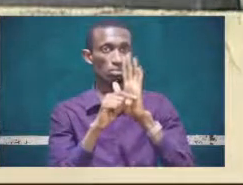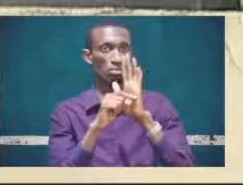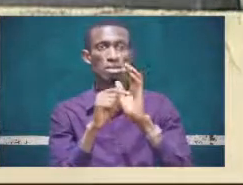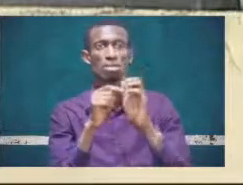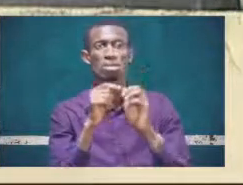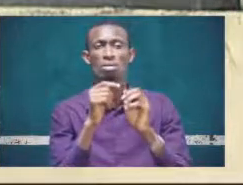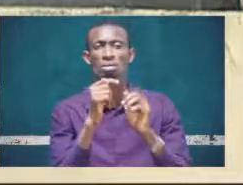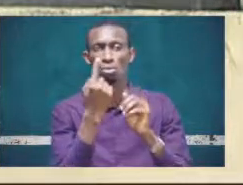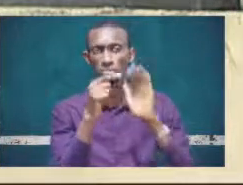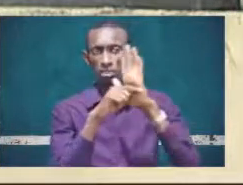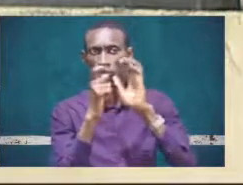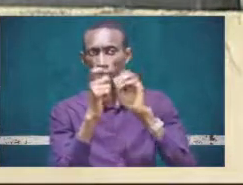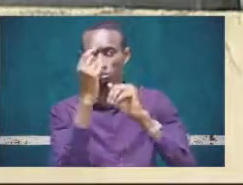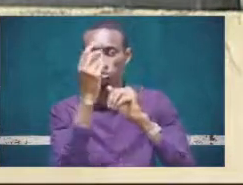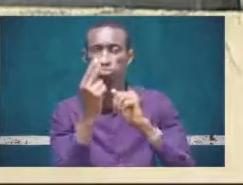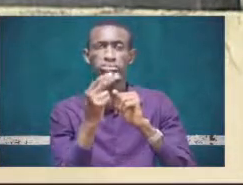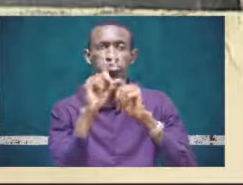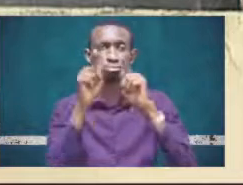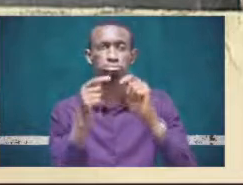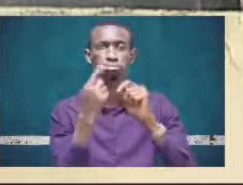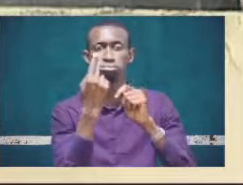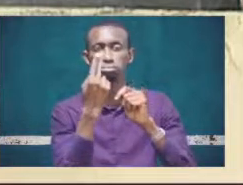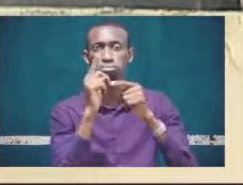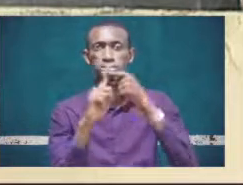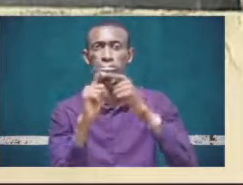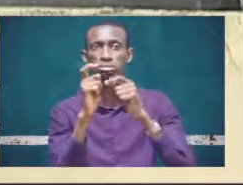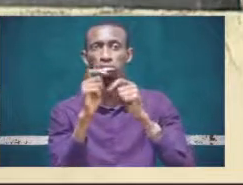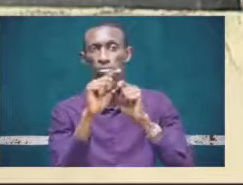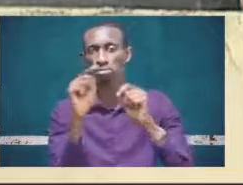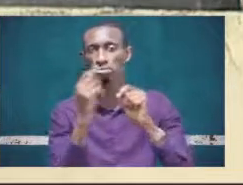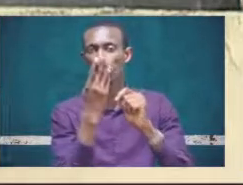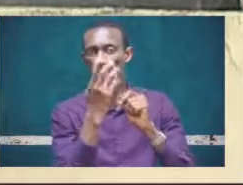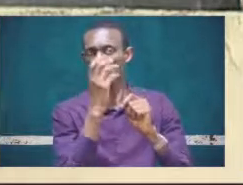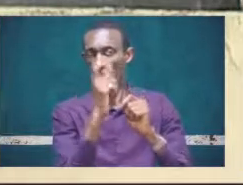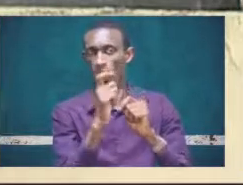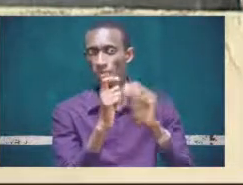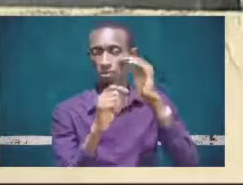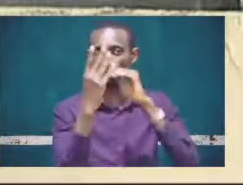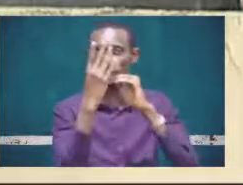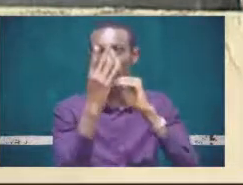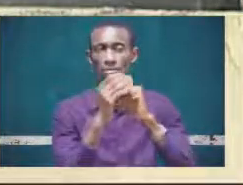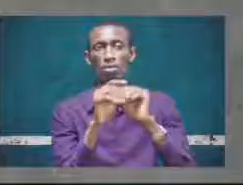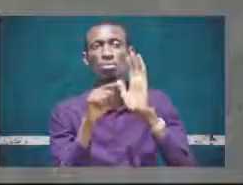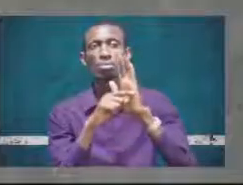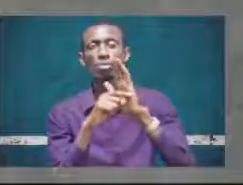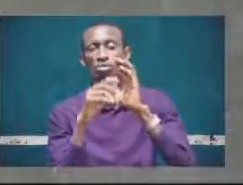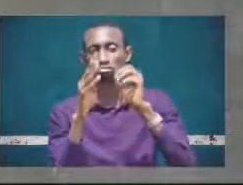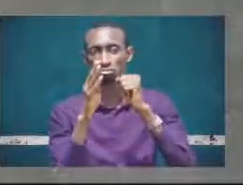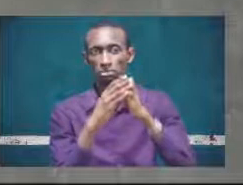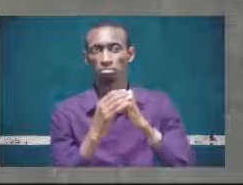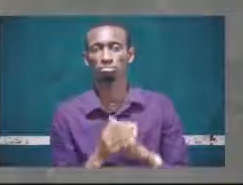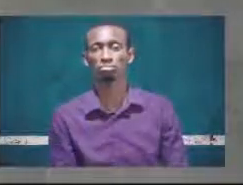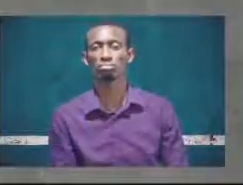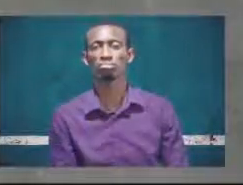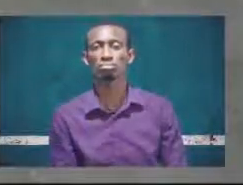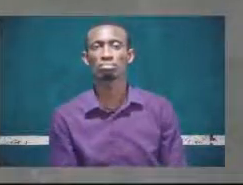by x plus 4 minus 9, which is less than or equal to 0. As we did before,